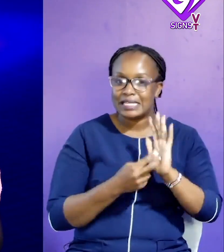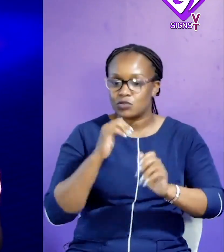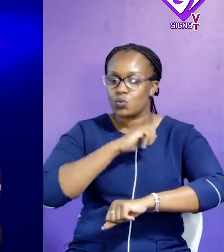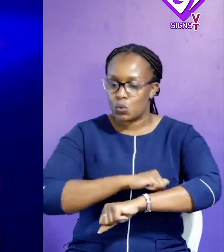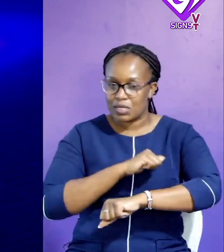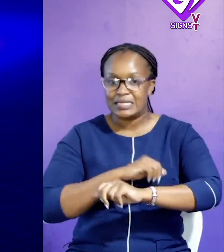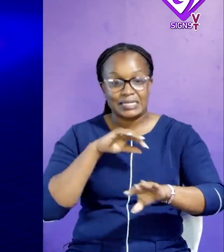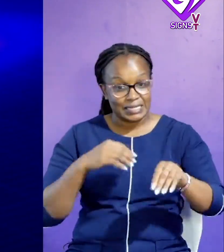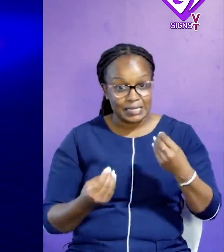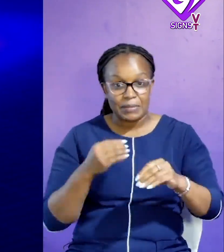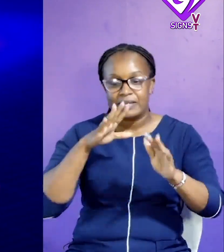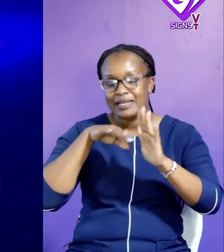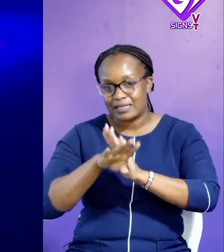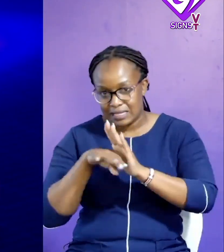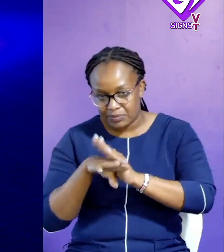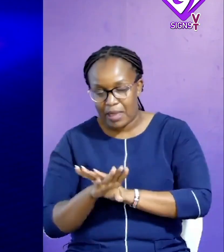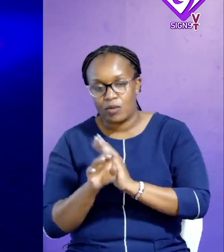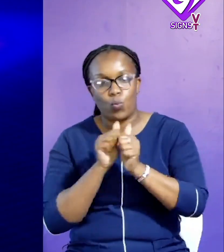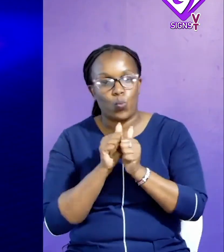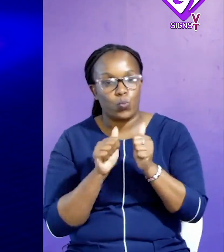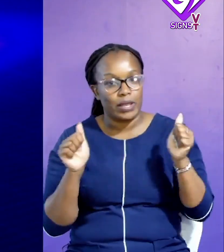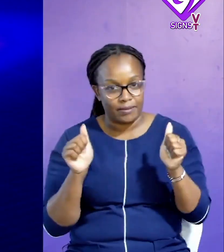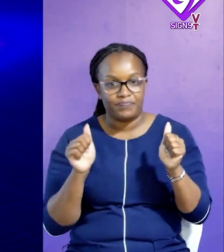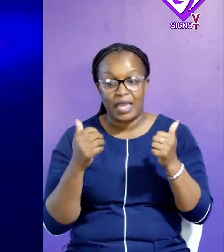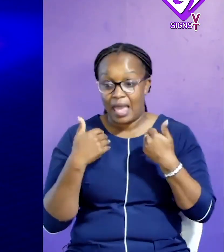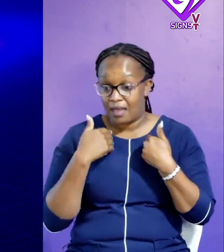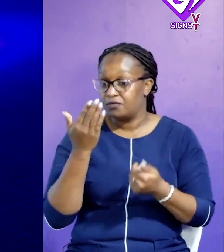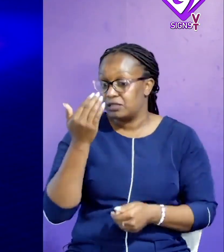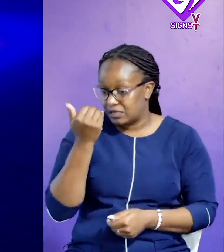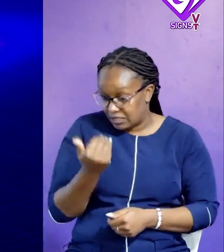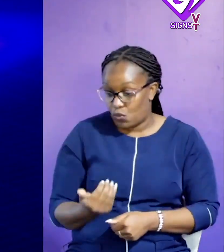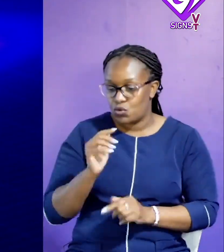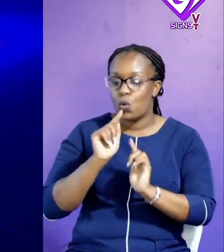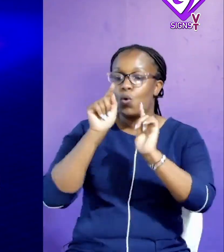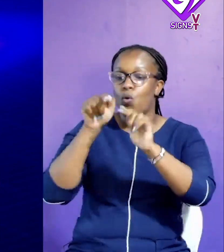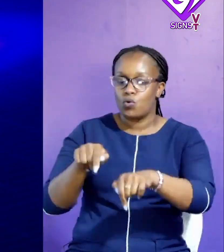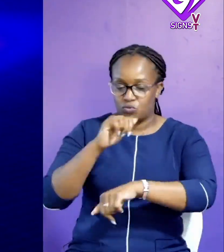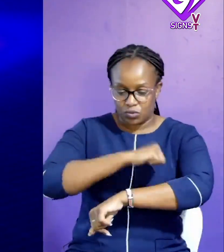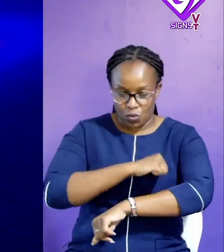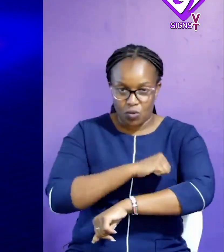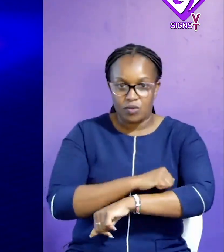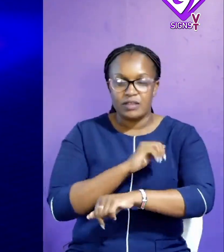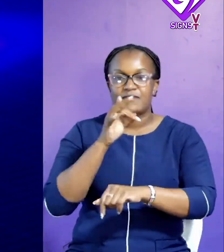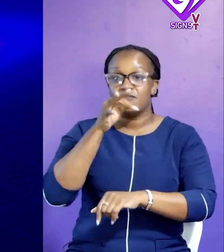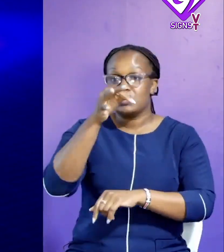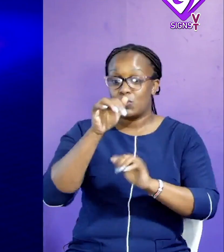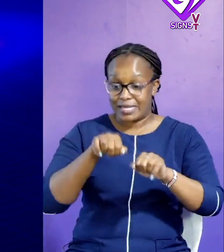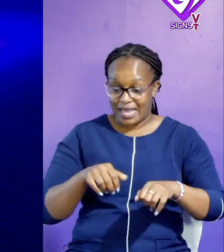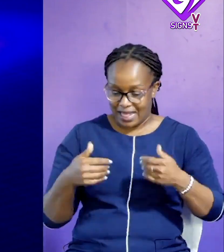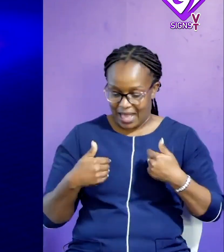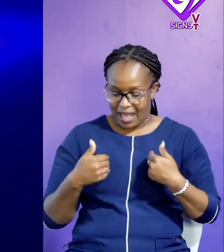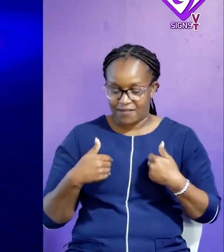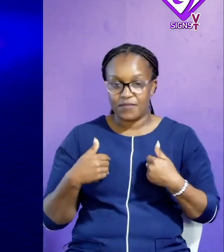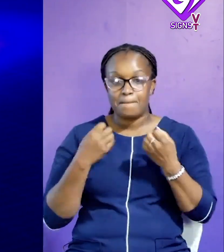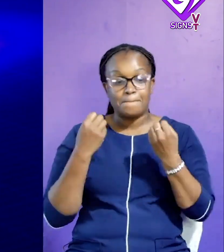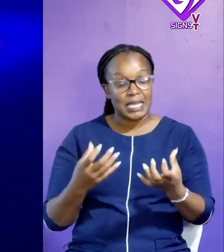your child to school, wacha asome, so that in future we can have many directors, many people who